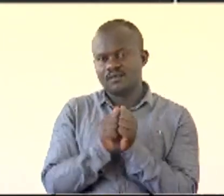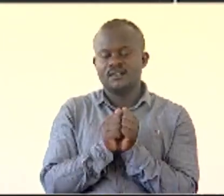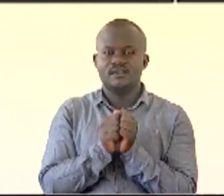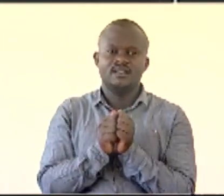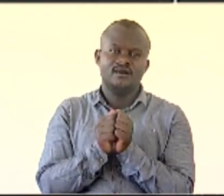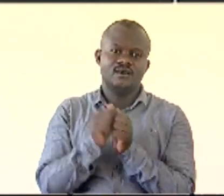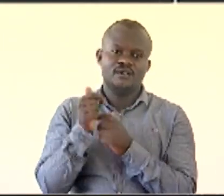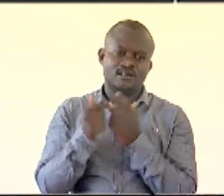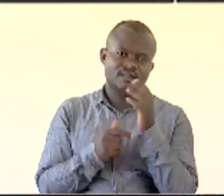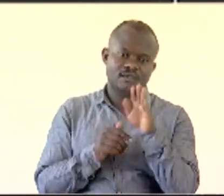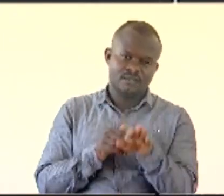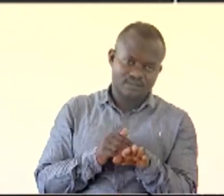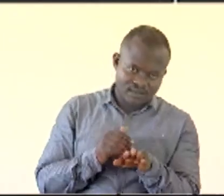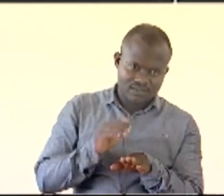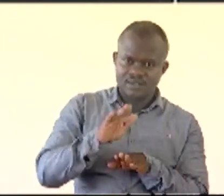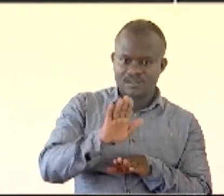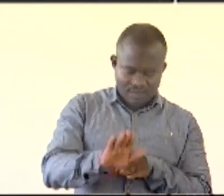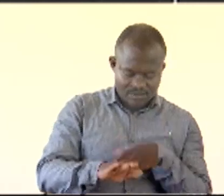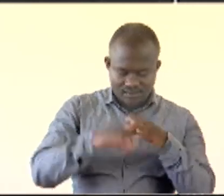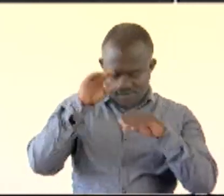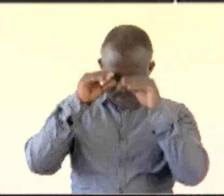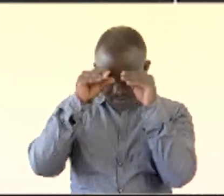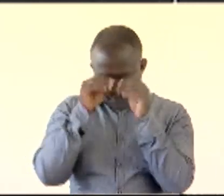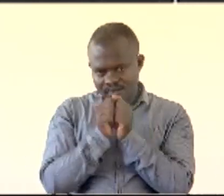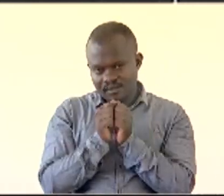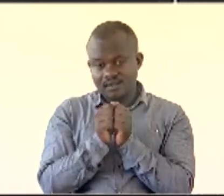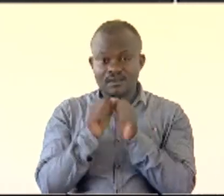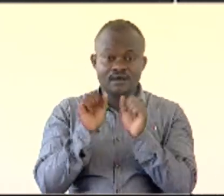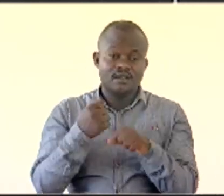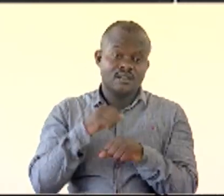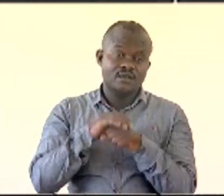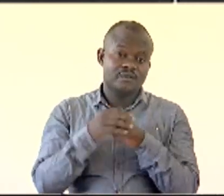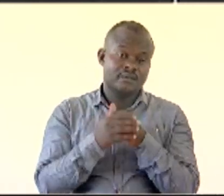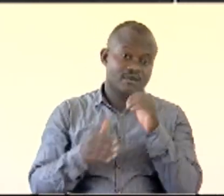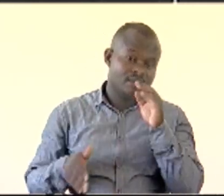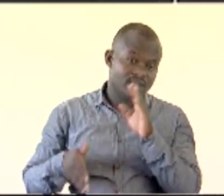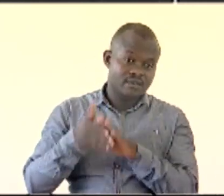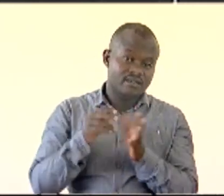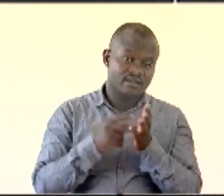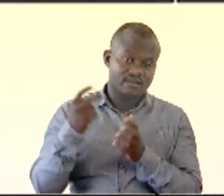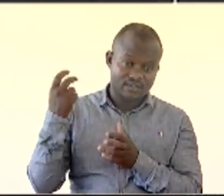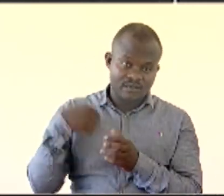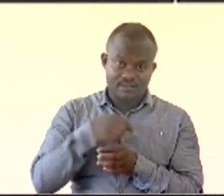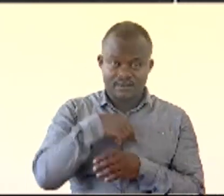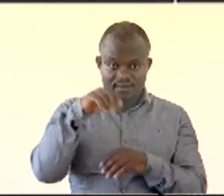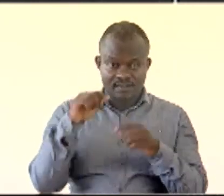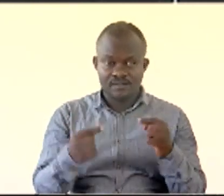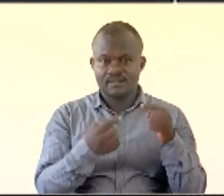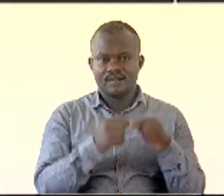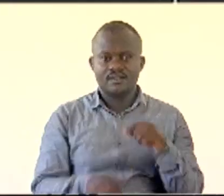the steps of this lesson, can we make a quick review of what we have